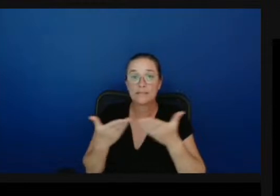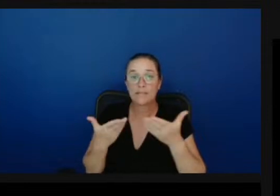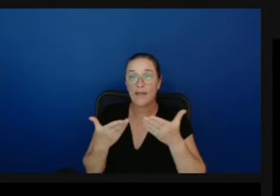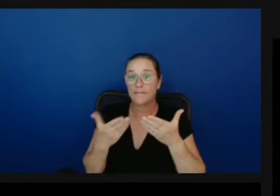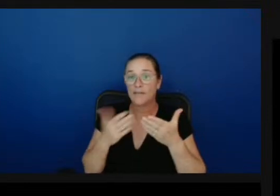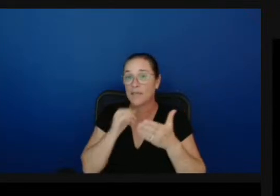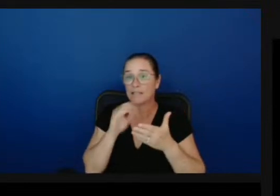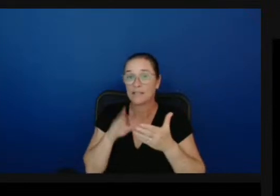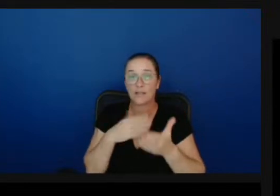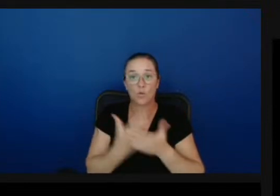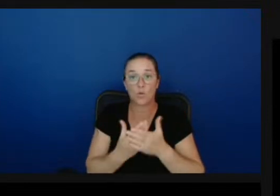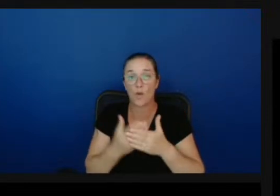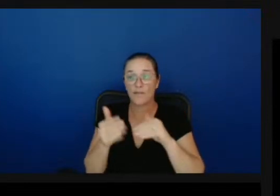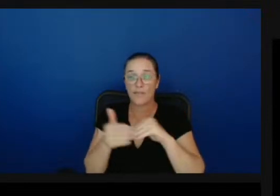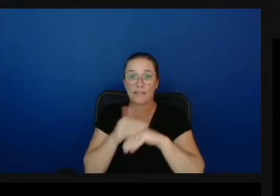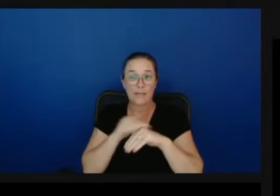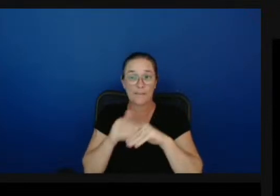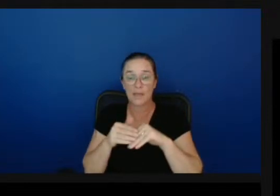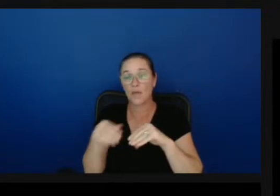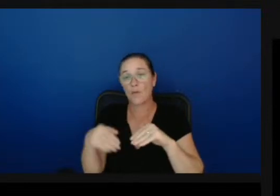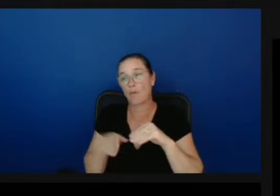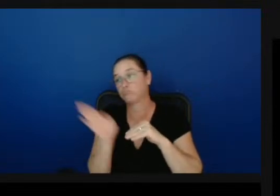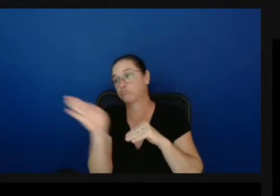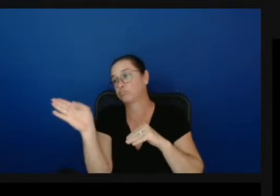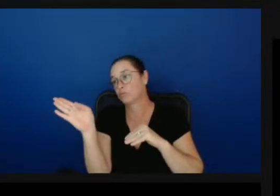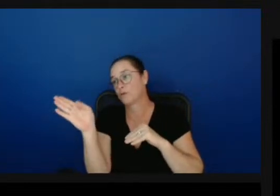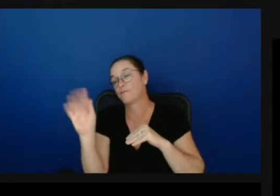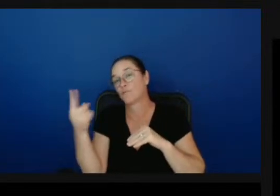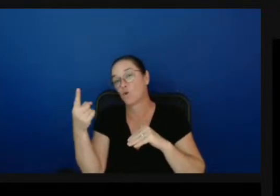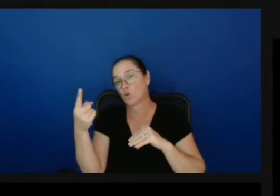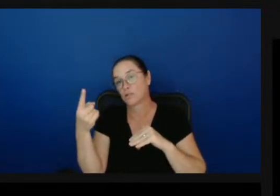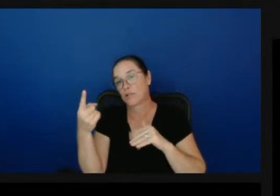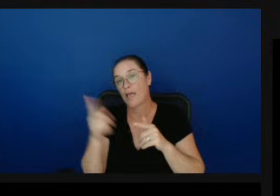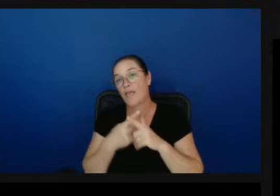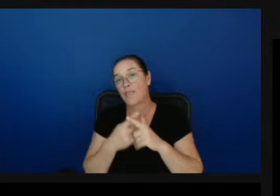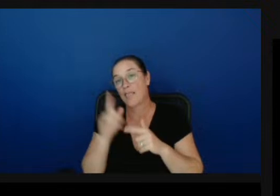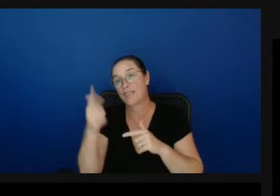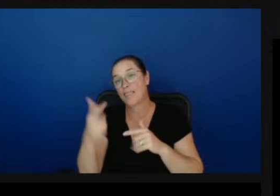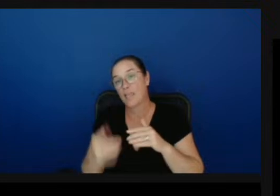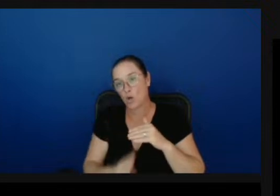yet. It goes in the rift zone first, and then later comes up into the